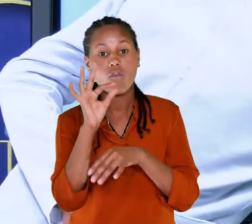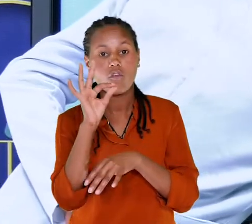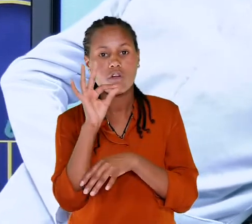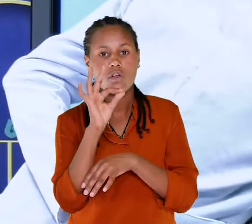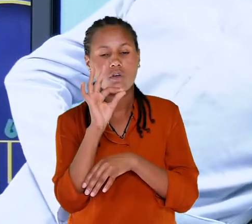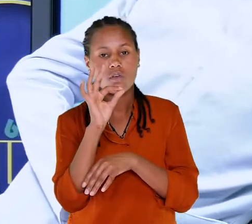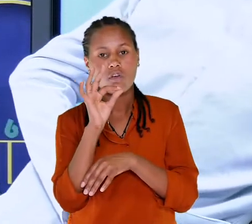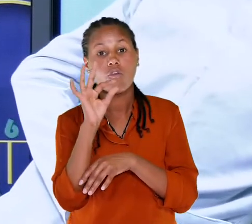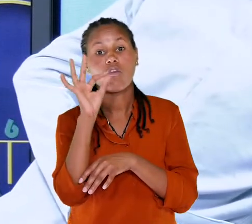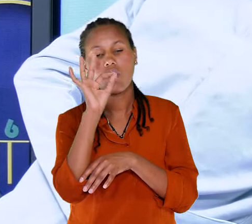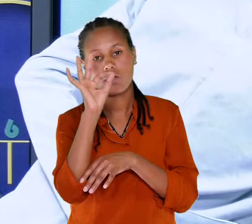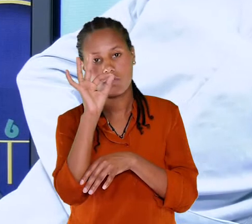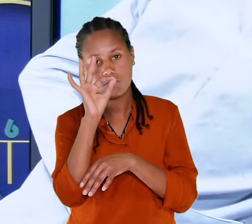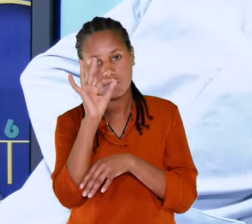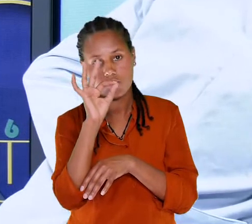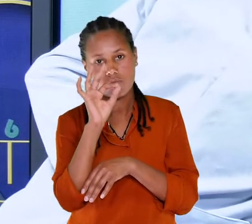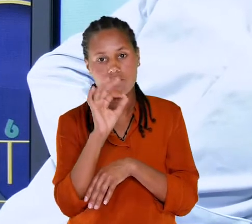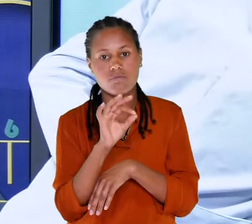On Friday.